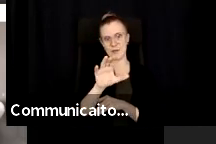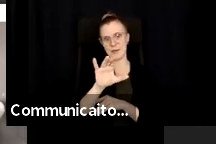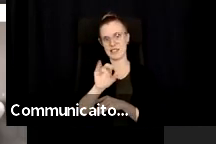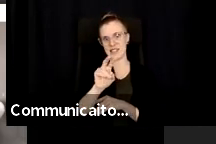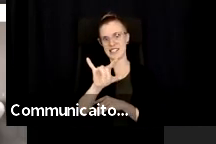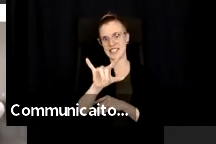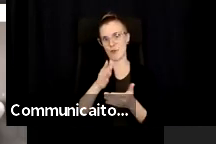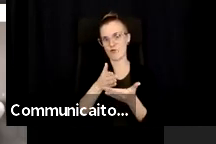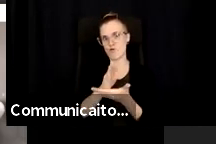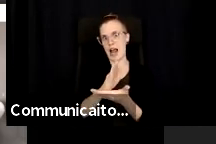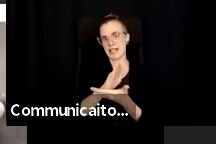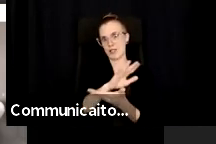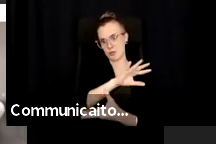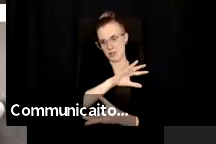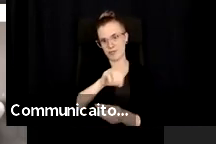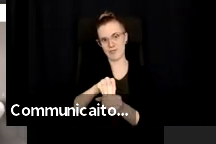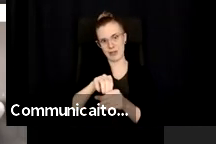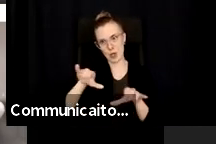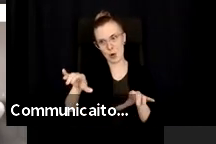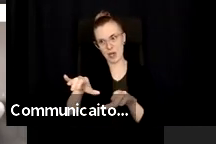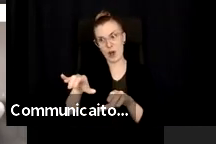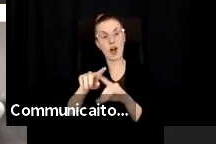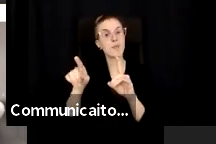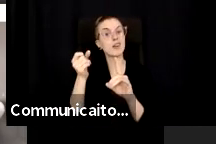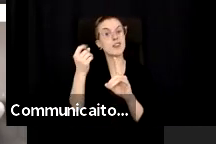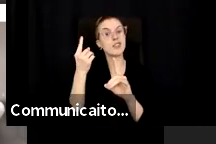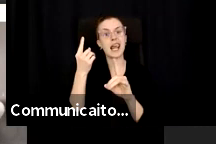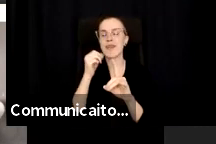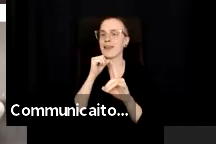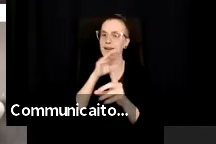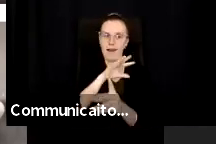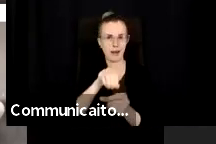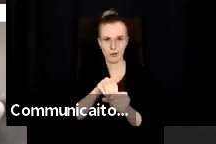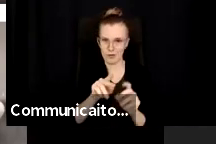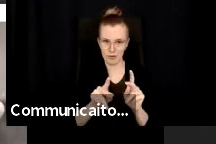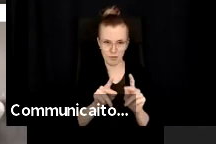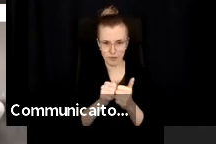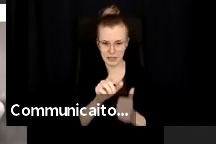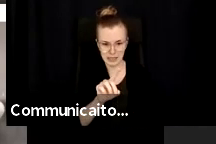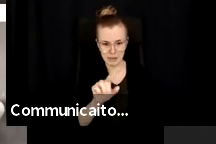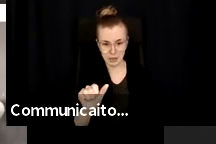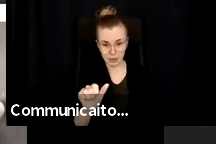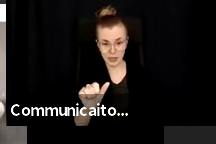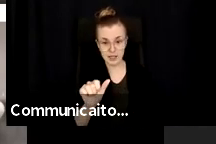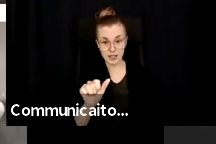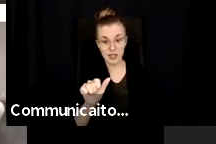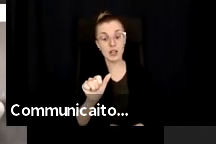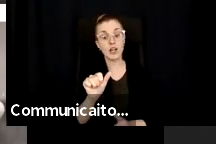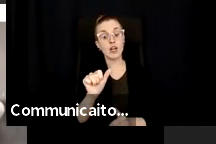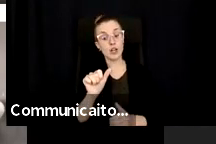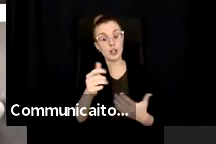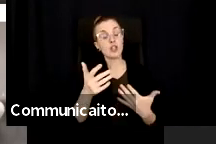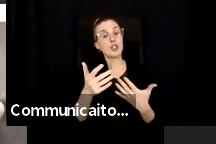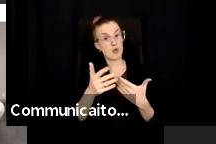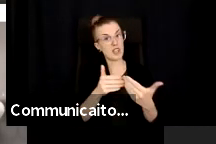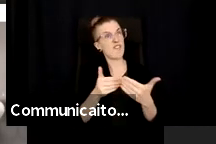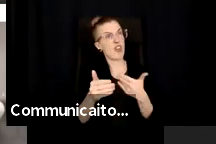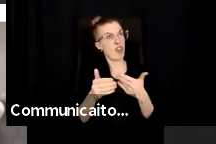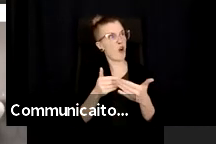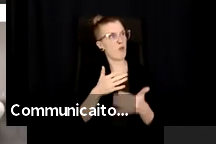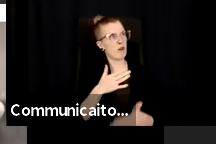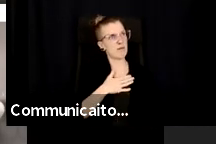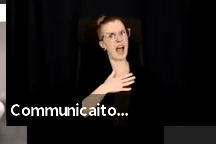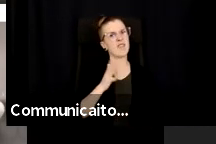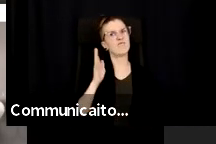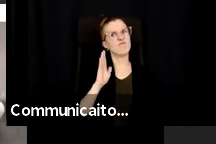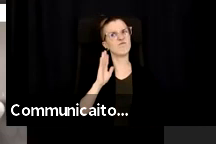this did not include people with disabilities. And so even though it was during my formative years, I